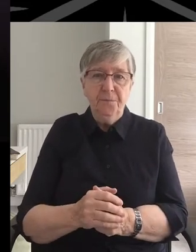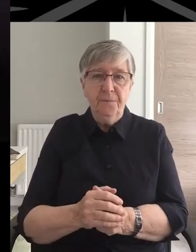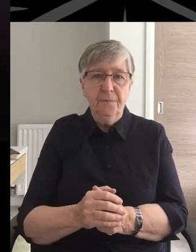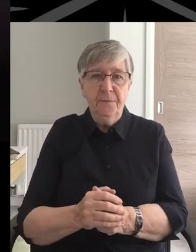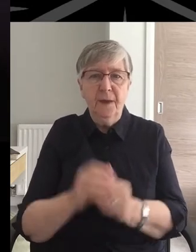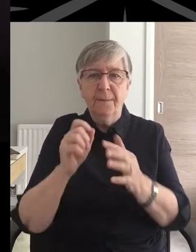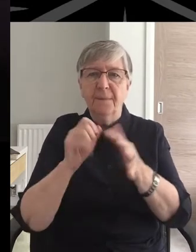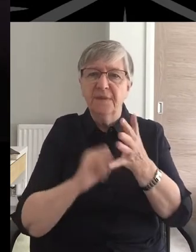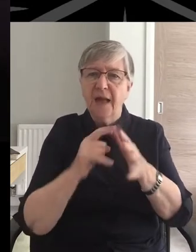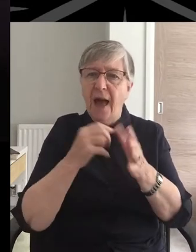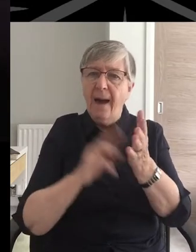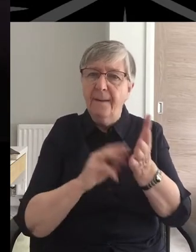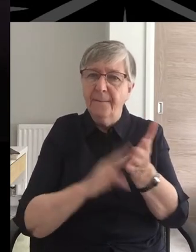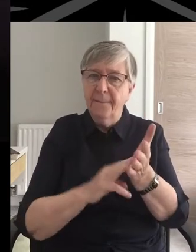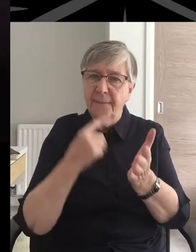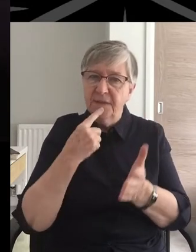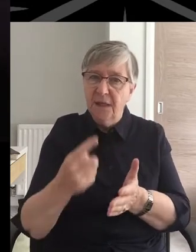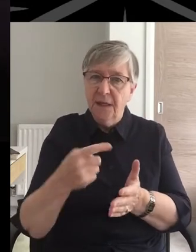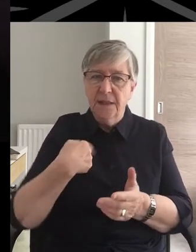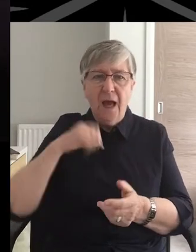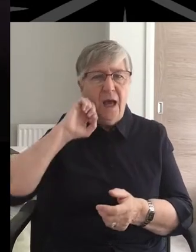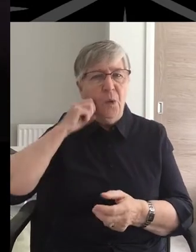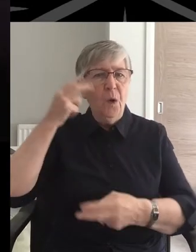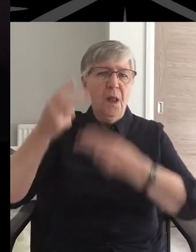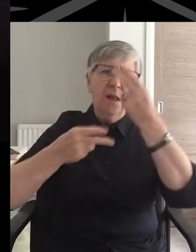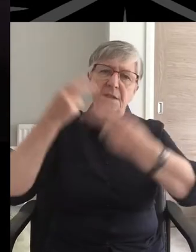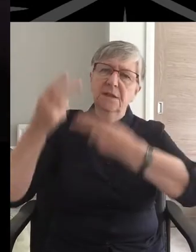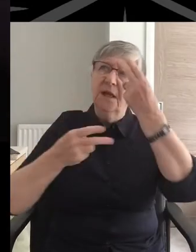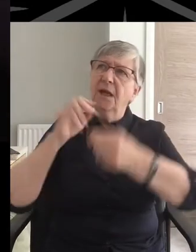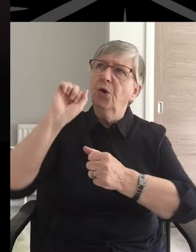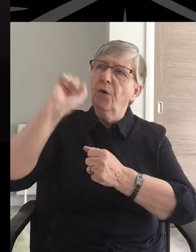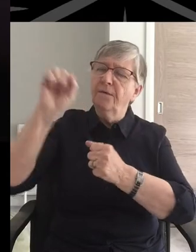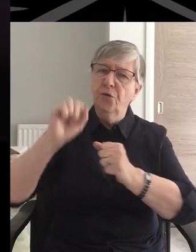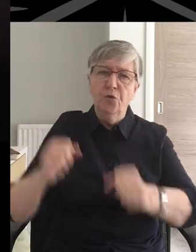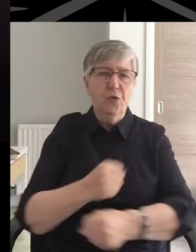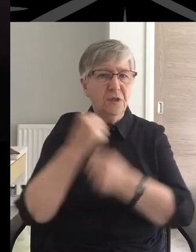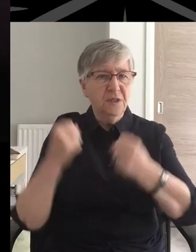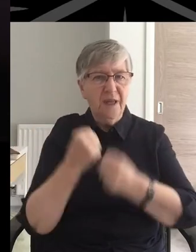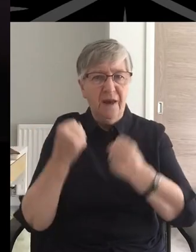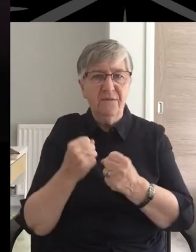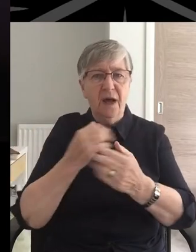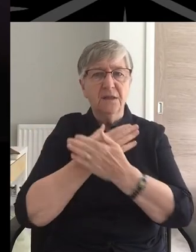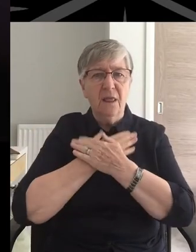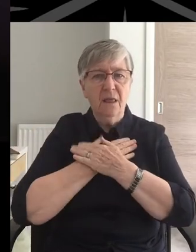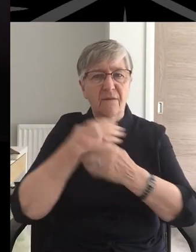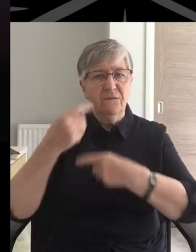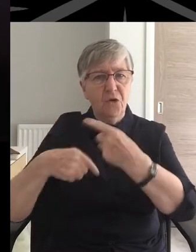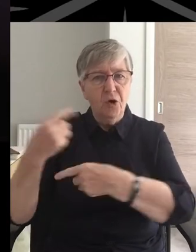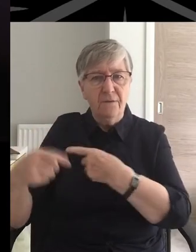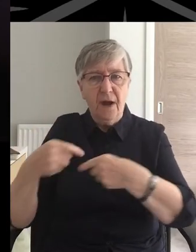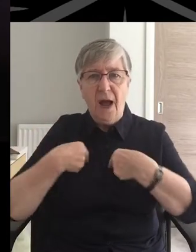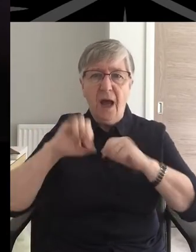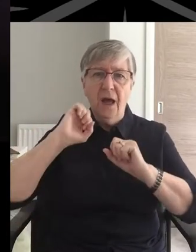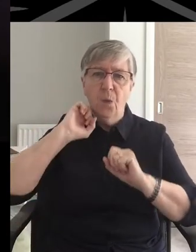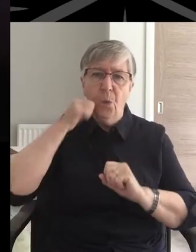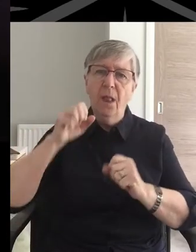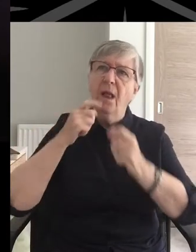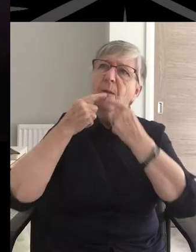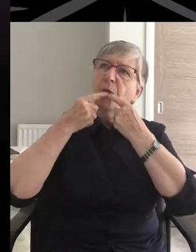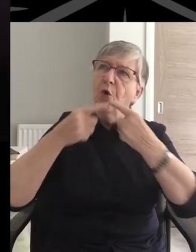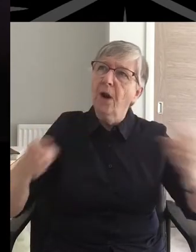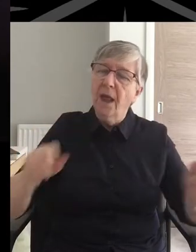The psalmist says, I will sing of your steadfast love, O Lord, forever. With my mouth I will proclaim